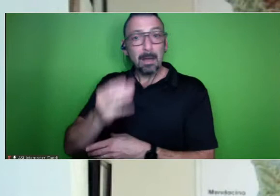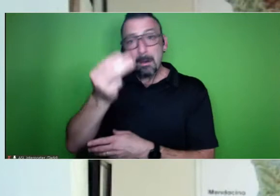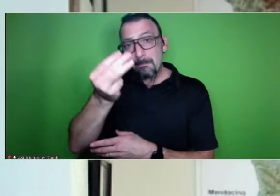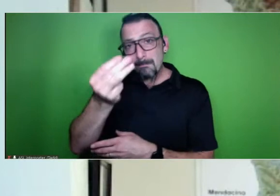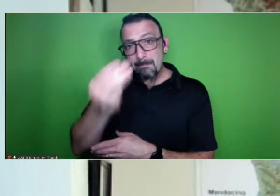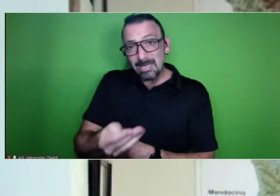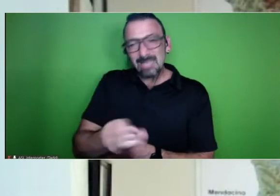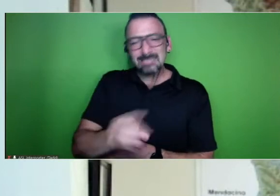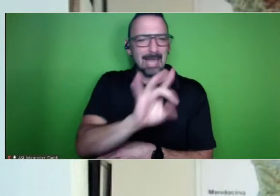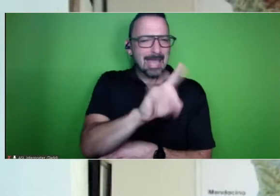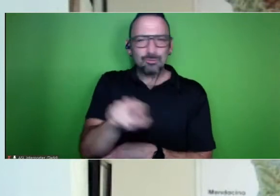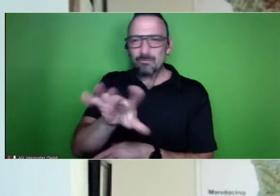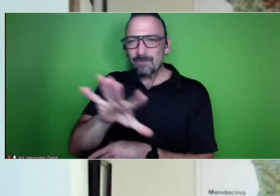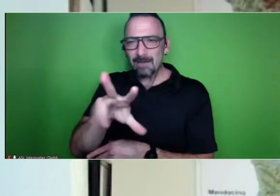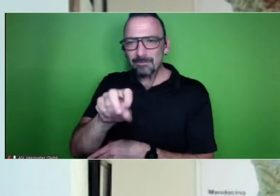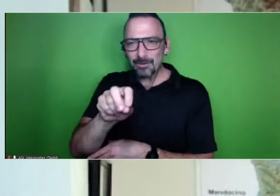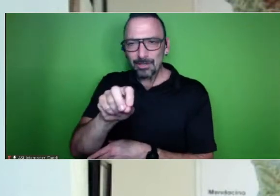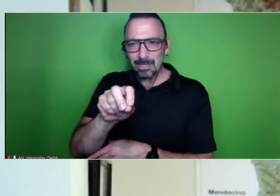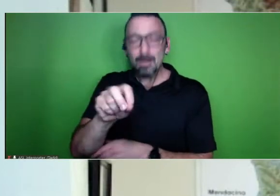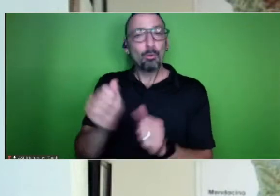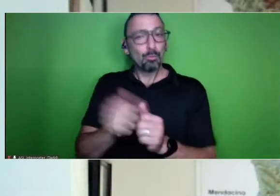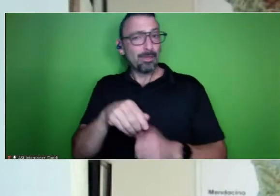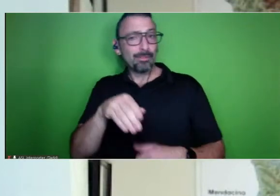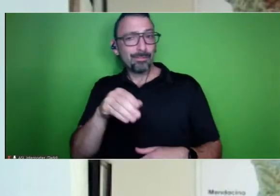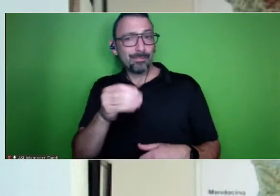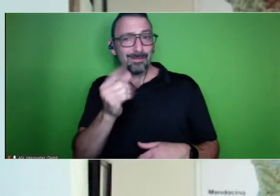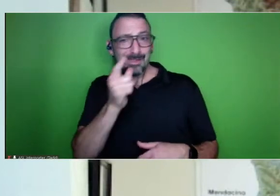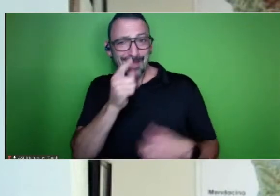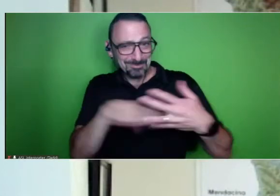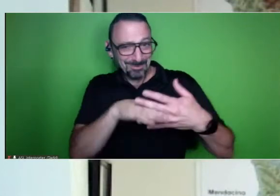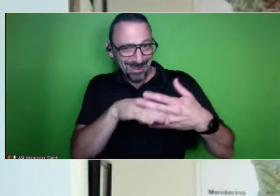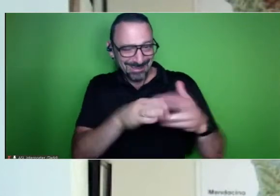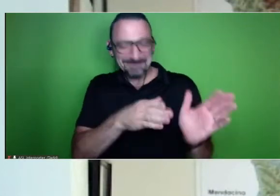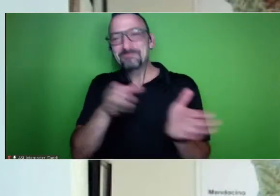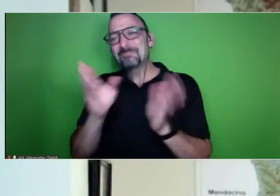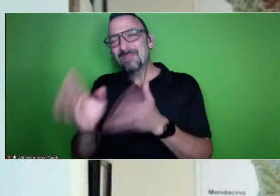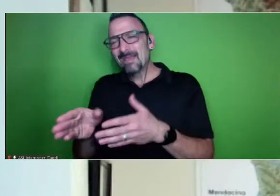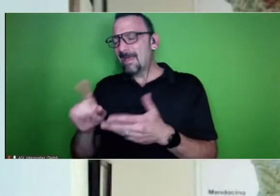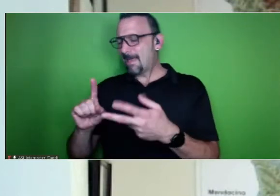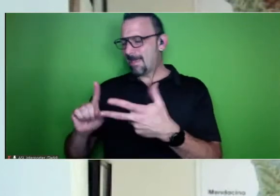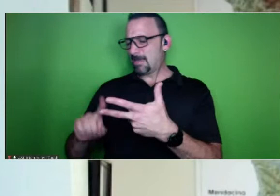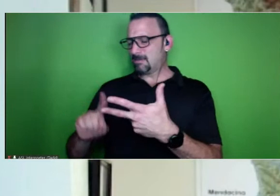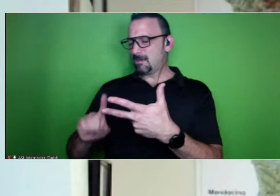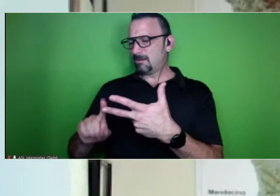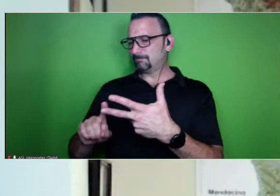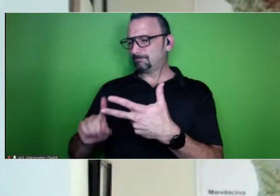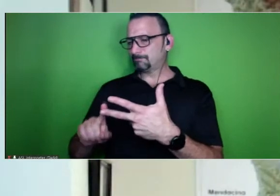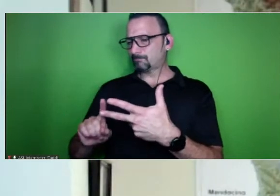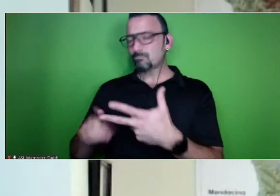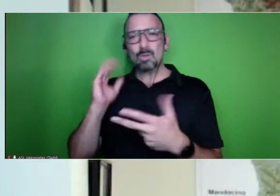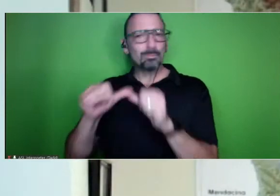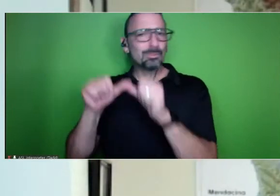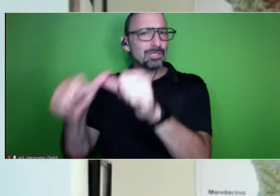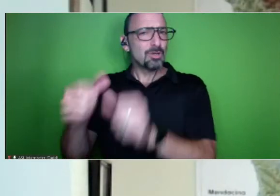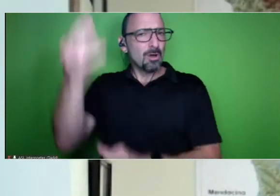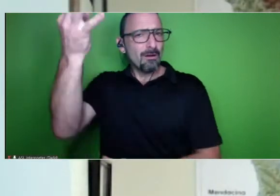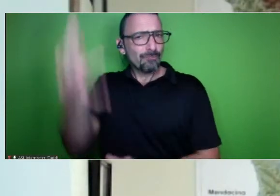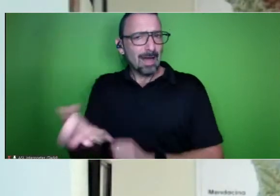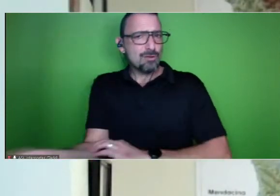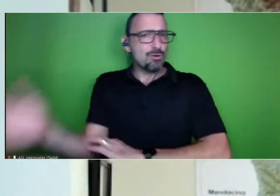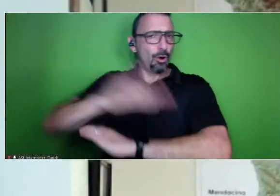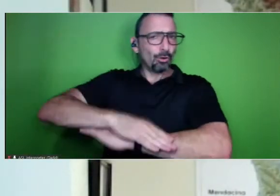from 8 to 5:30 with a lunch break. And in addition, there will continue to be the Friday all-day